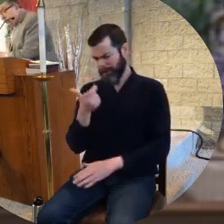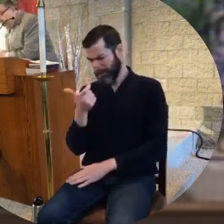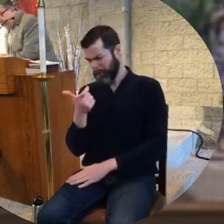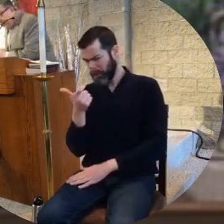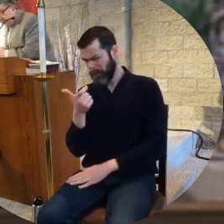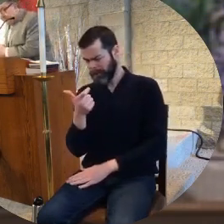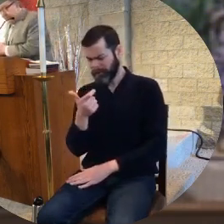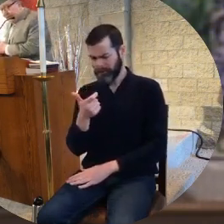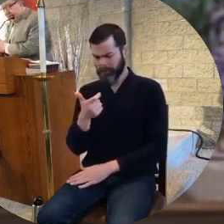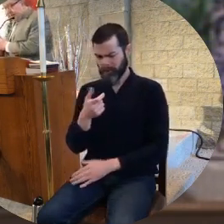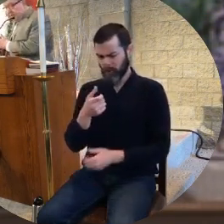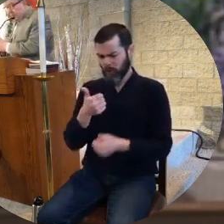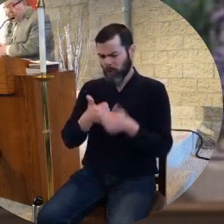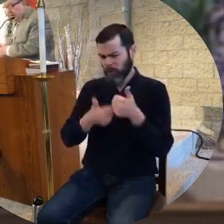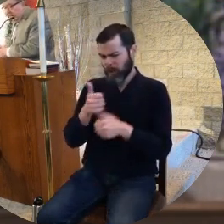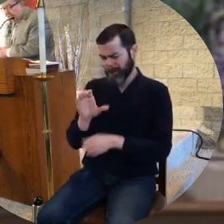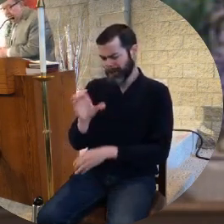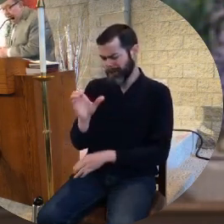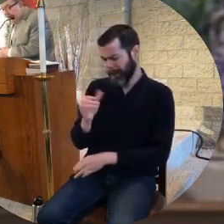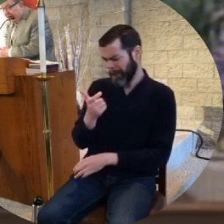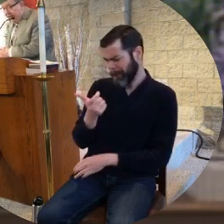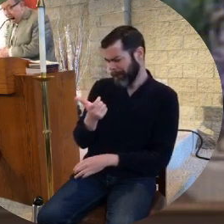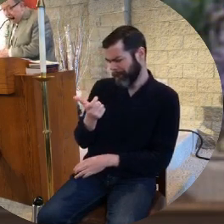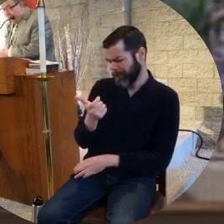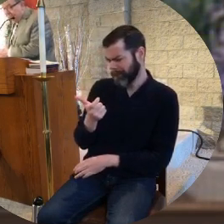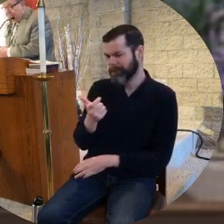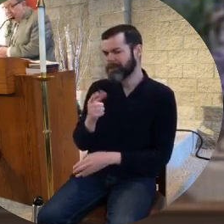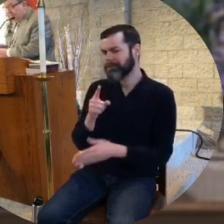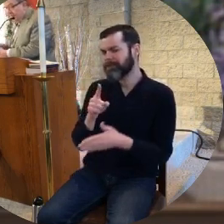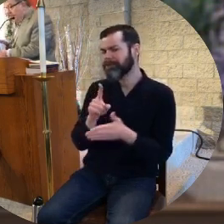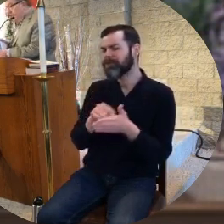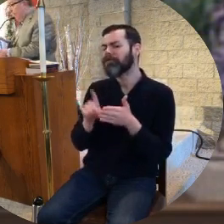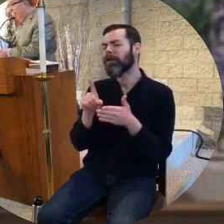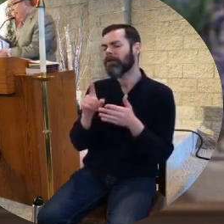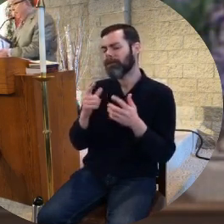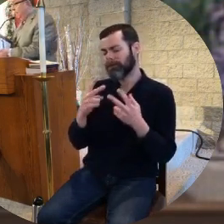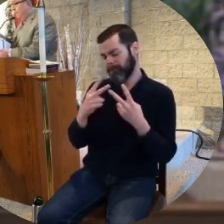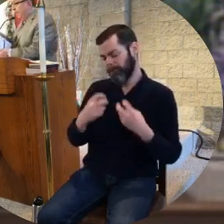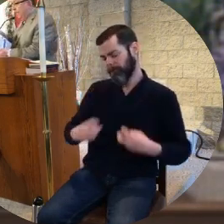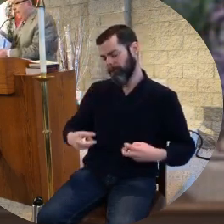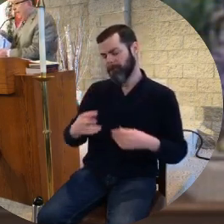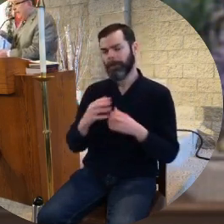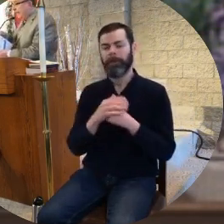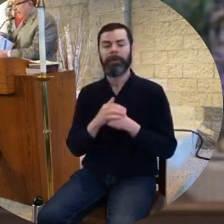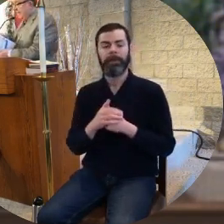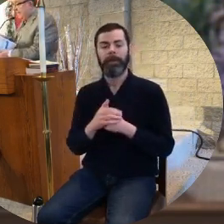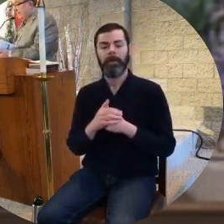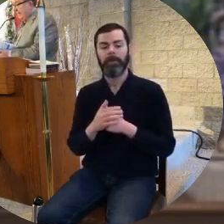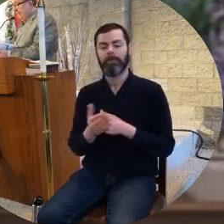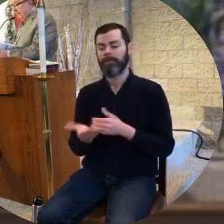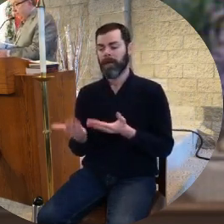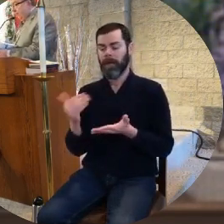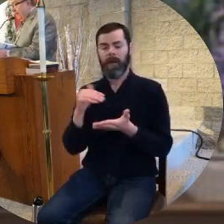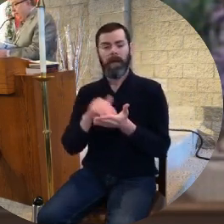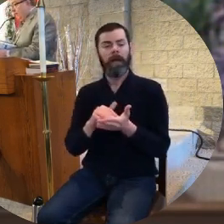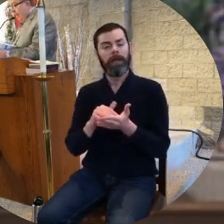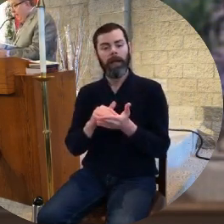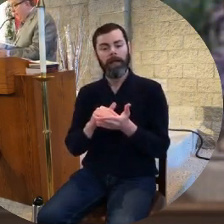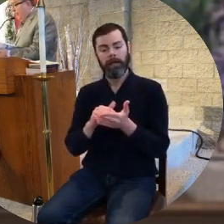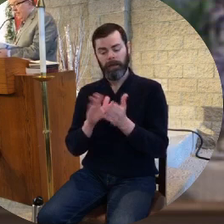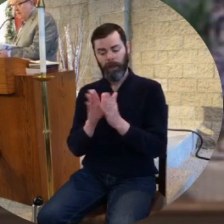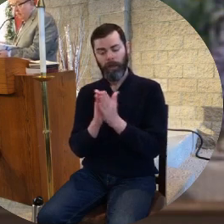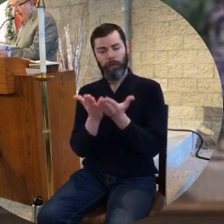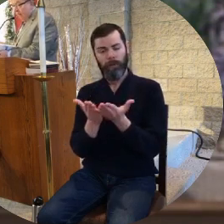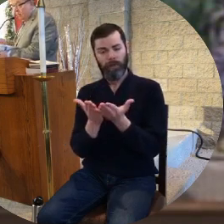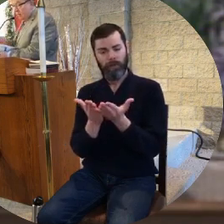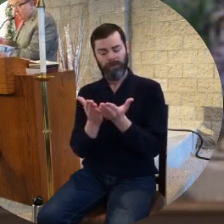Mike Dooley, in his book and in his chapter on the meaning of life, he says that the meaning of life